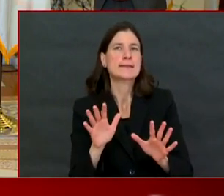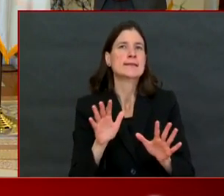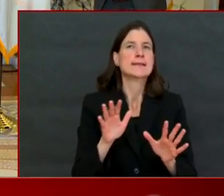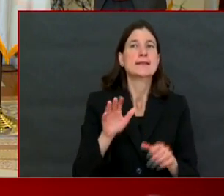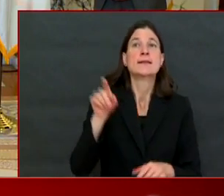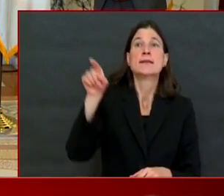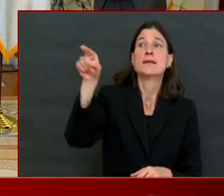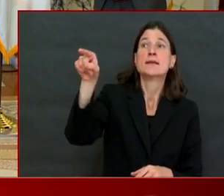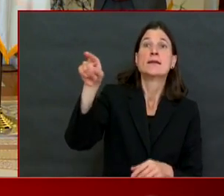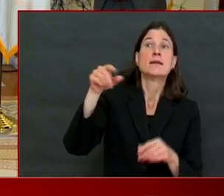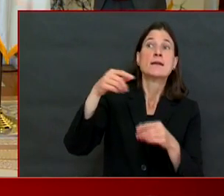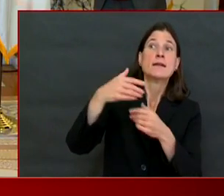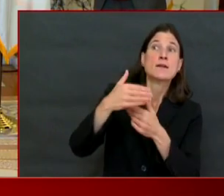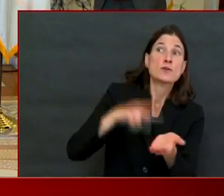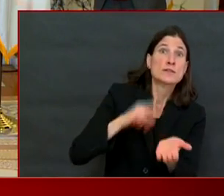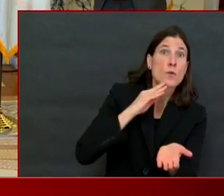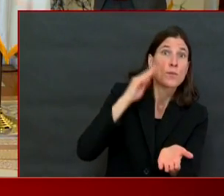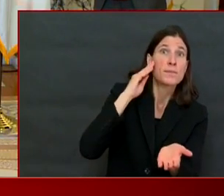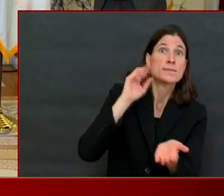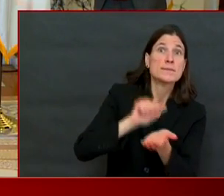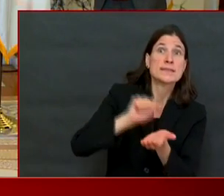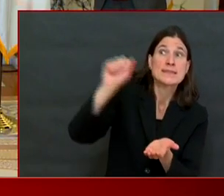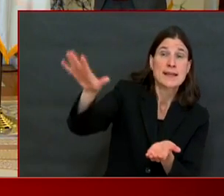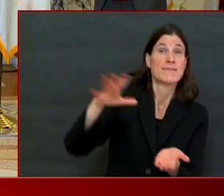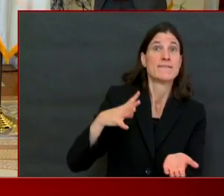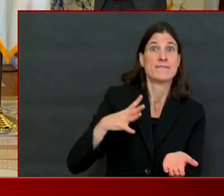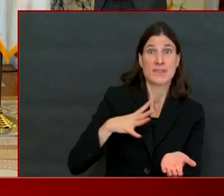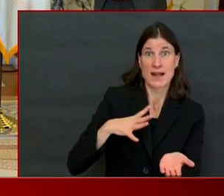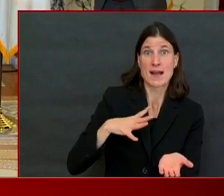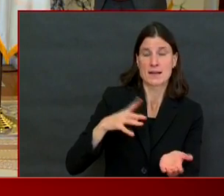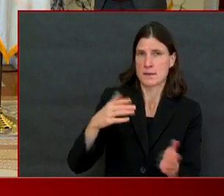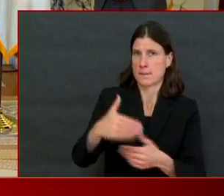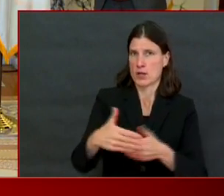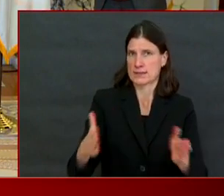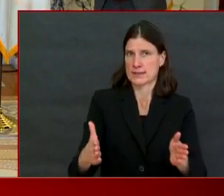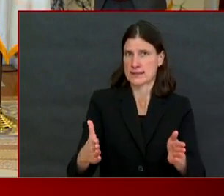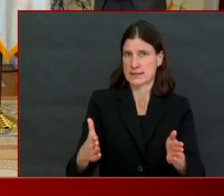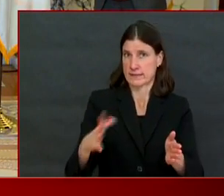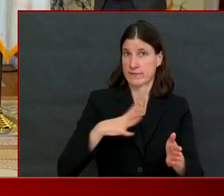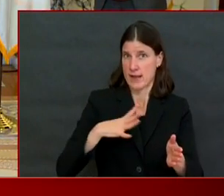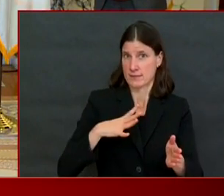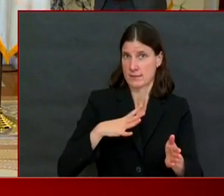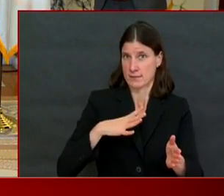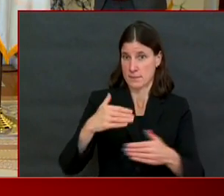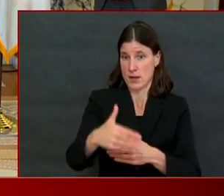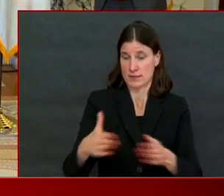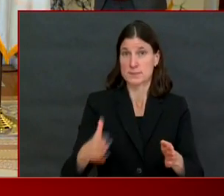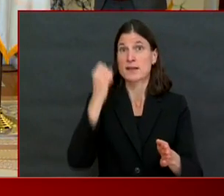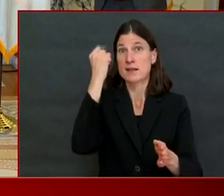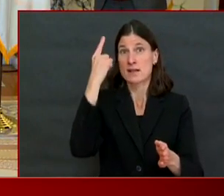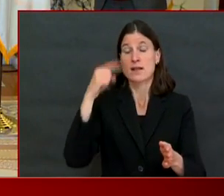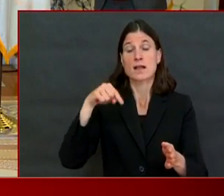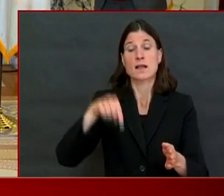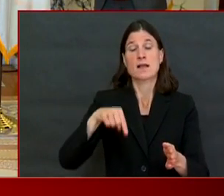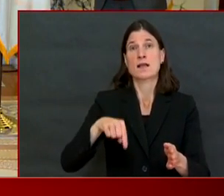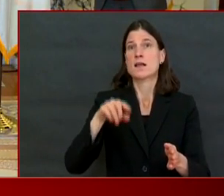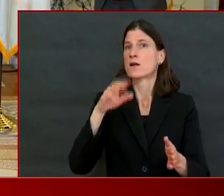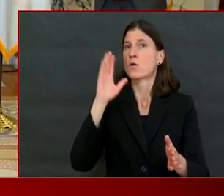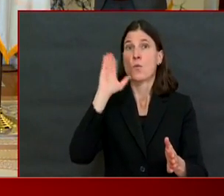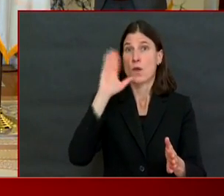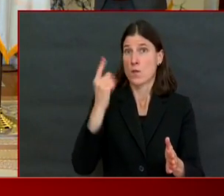packages and flowers to be sent to residents. This will be done with some very specific safety measures in